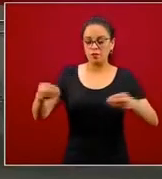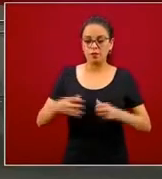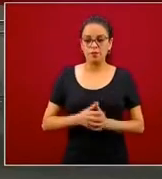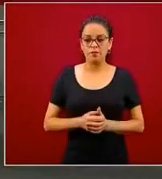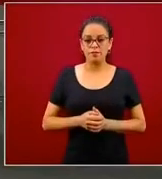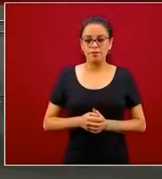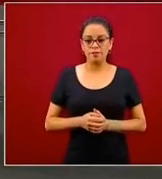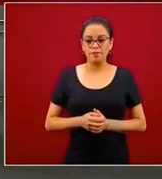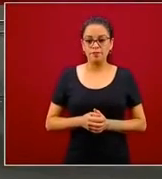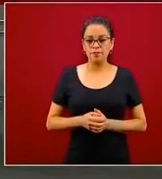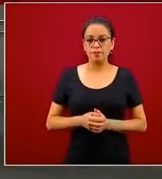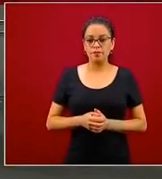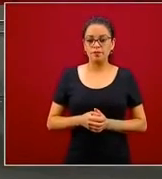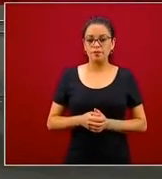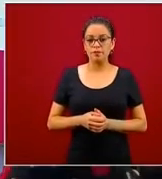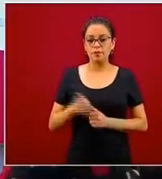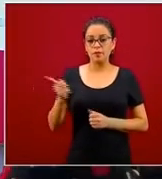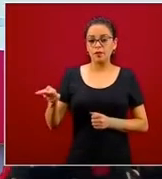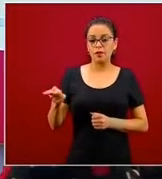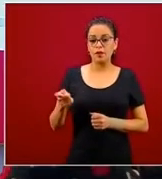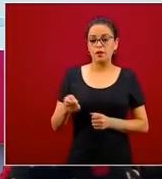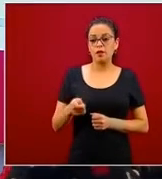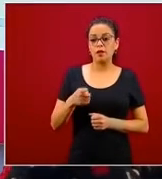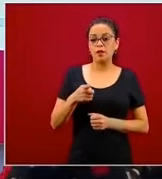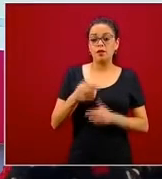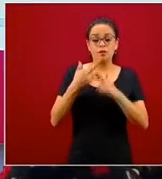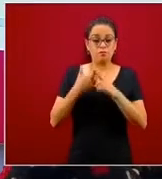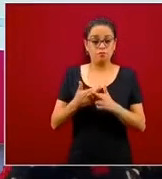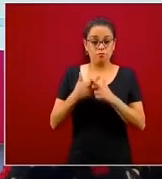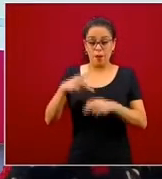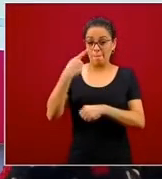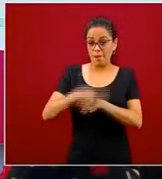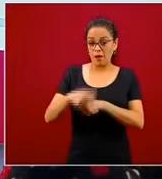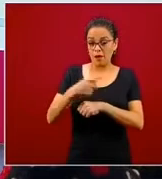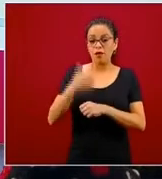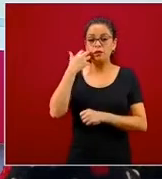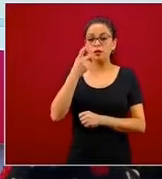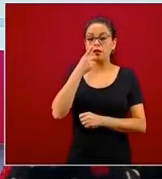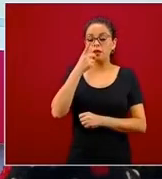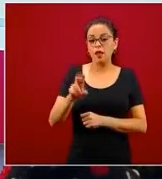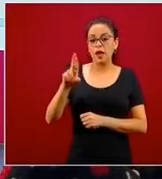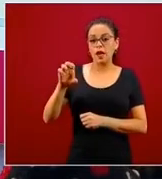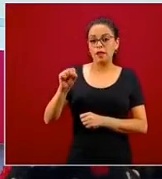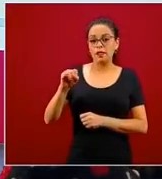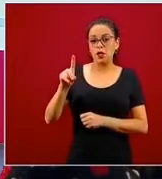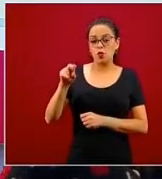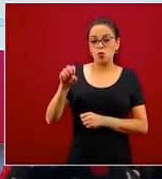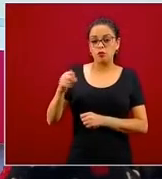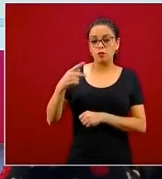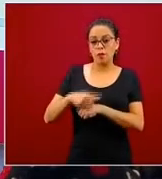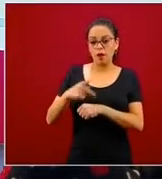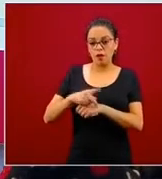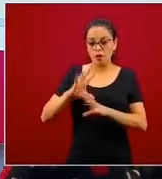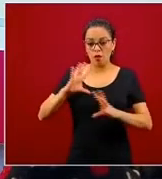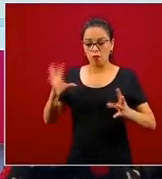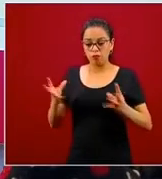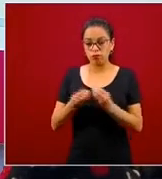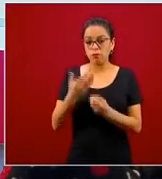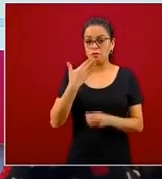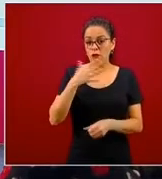more disease. When we're talking about dangerous material,